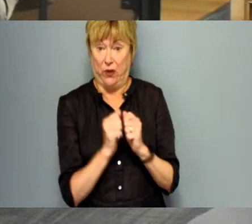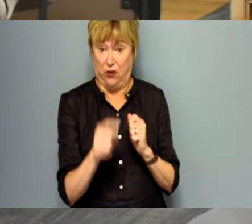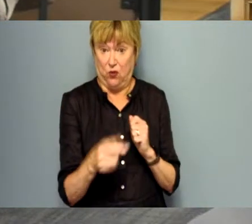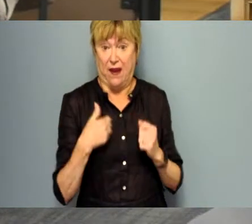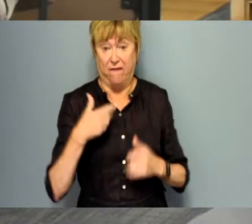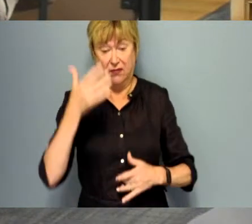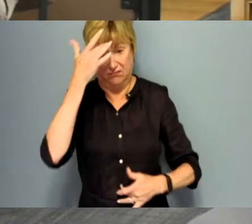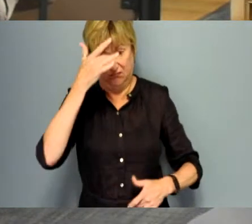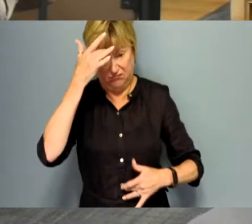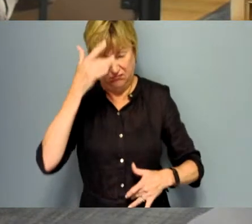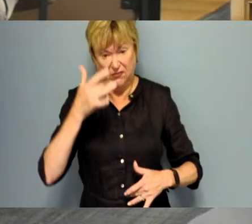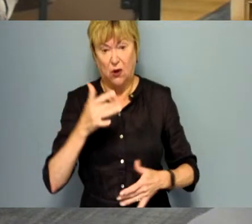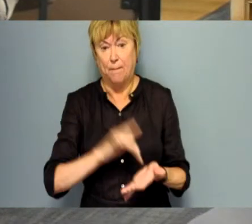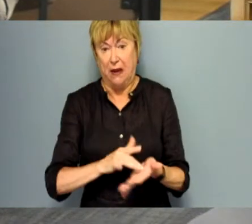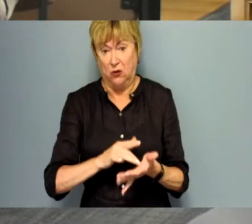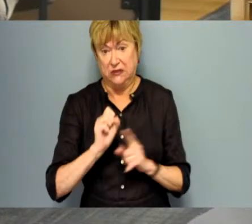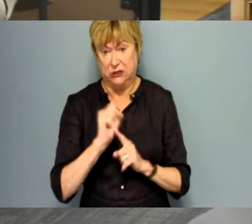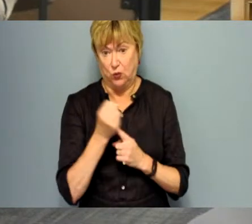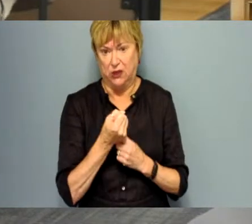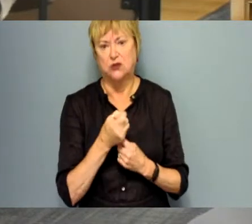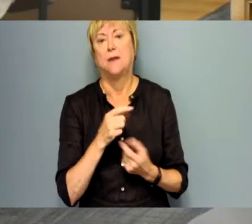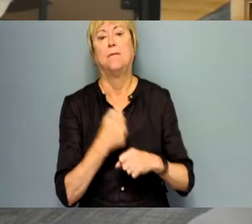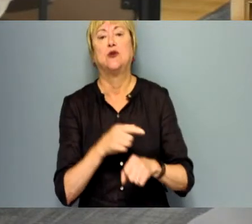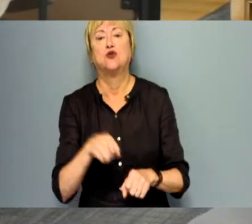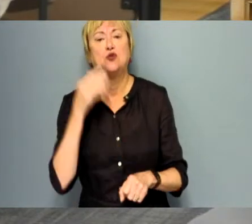about them for the people in your group.